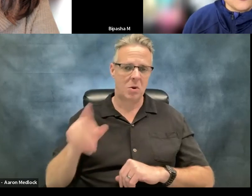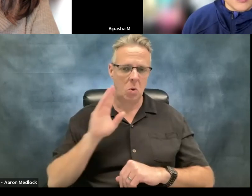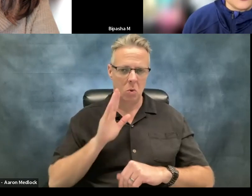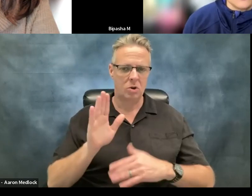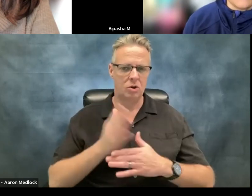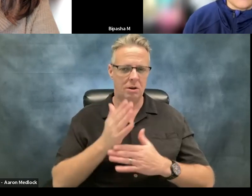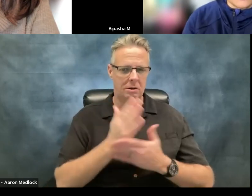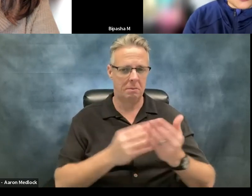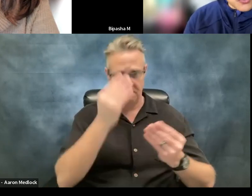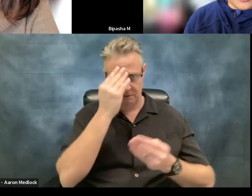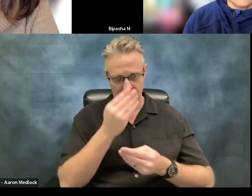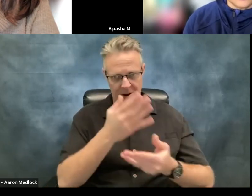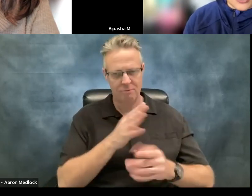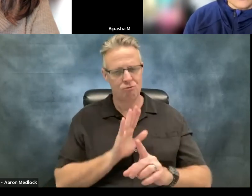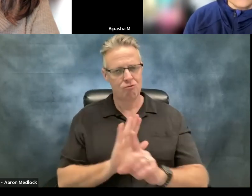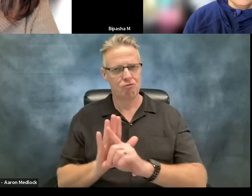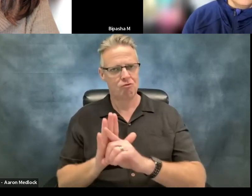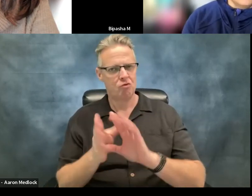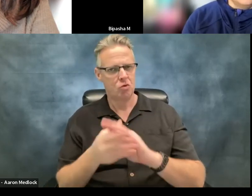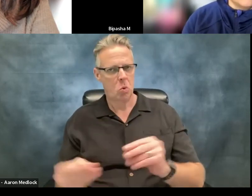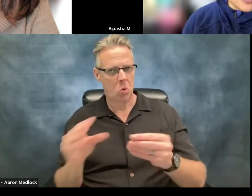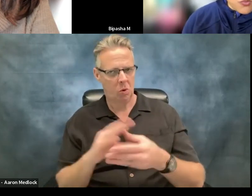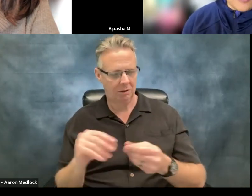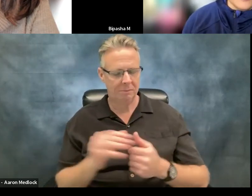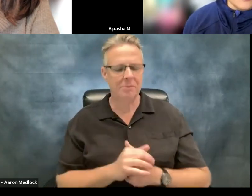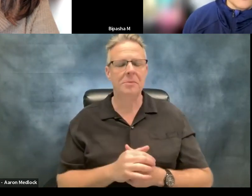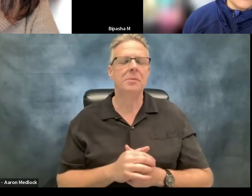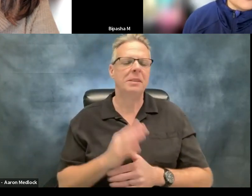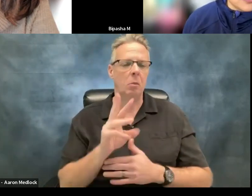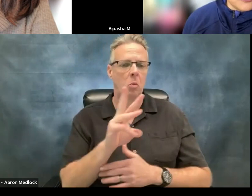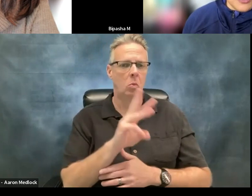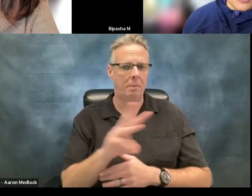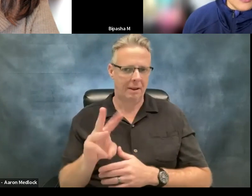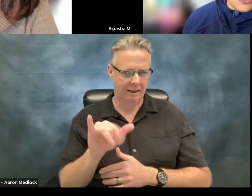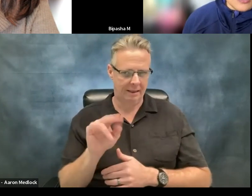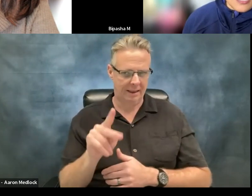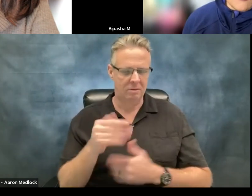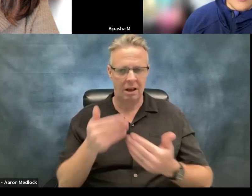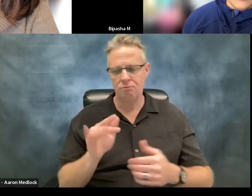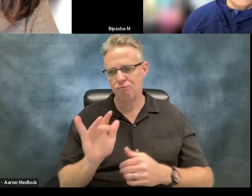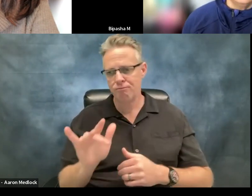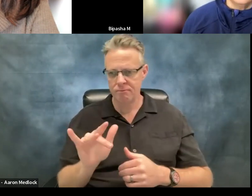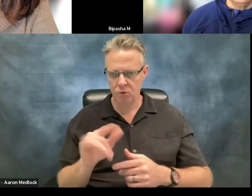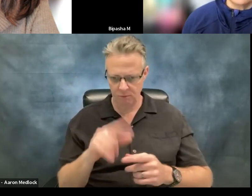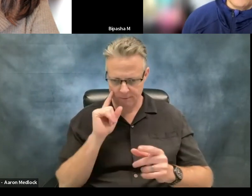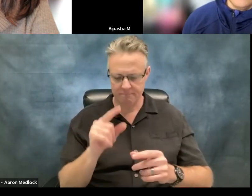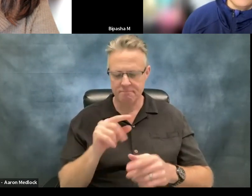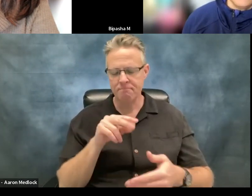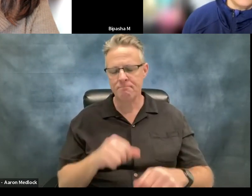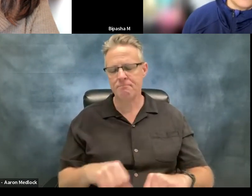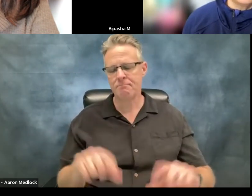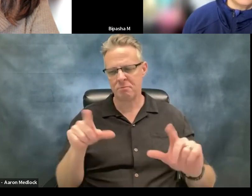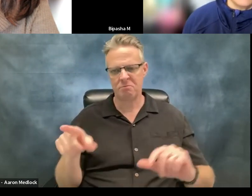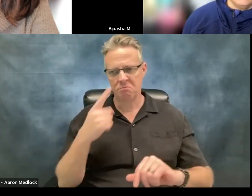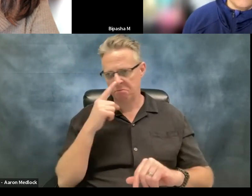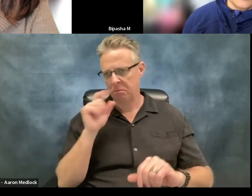some information about her story in the chat, some web links, so please feel free to click on them. And Jerry is open to